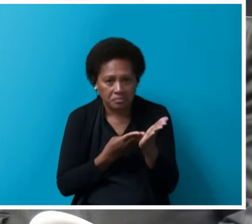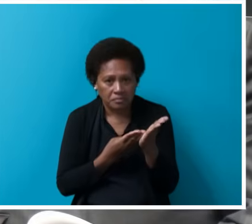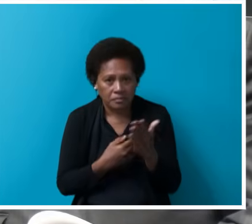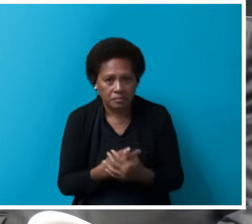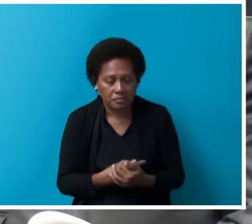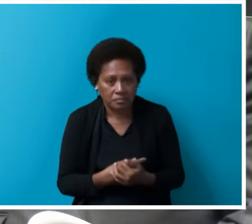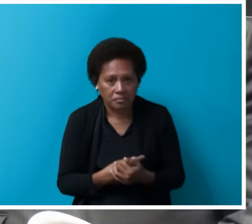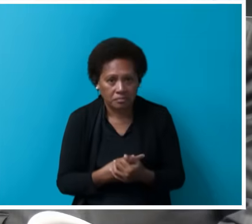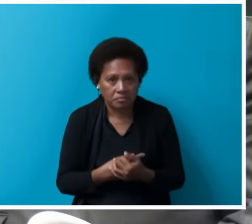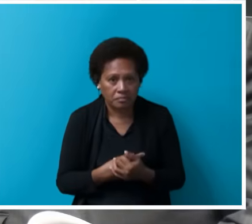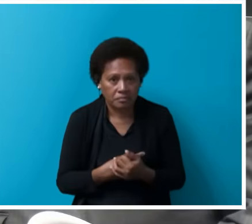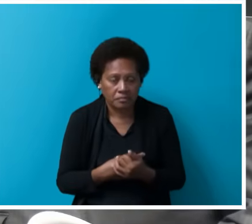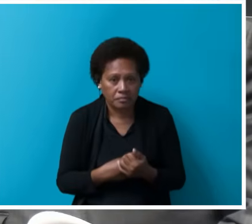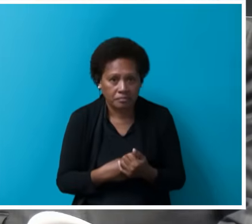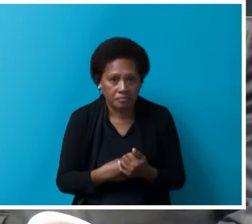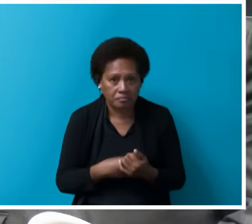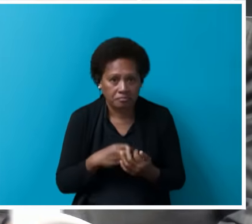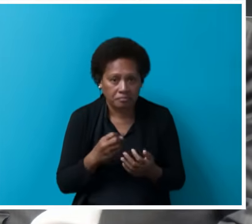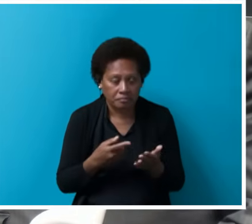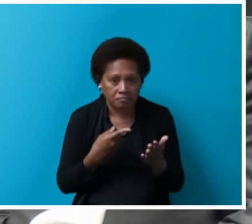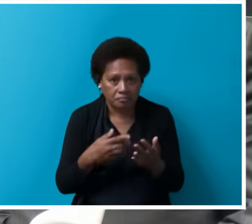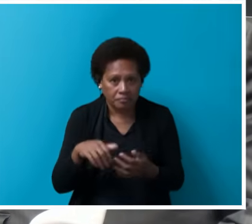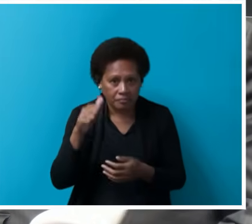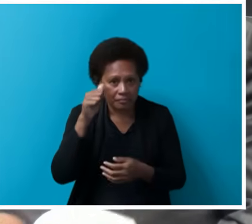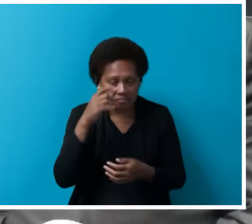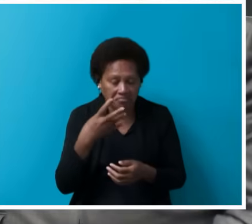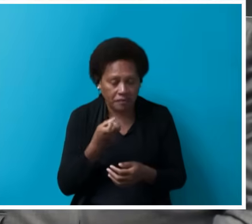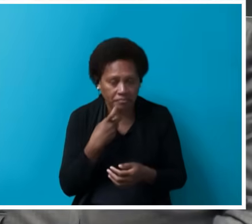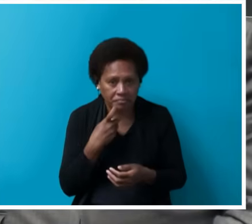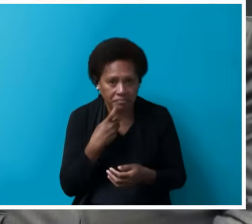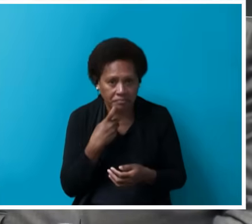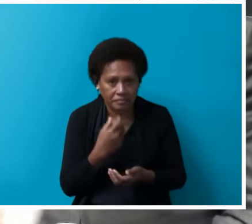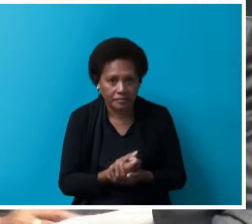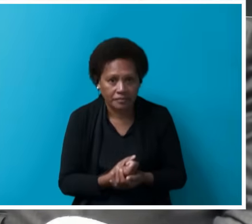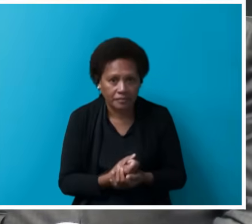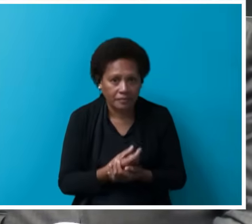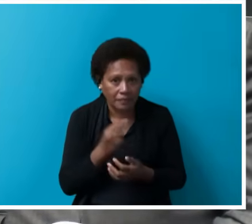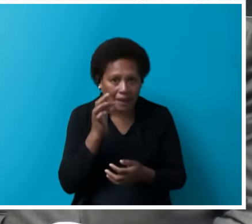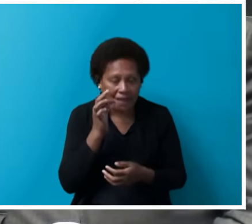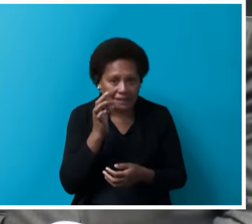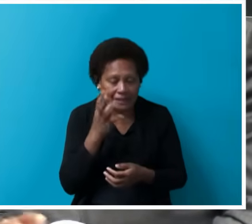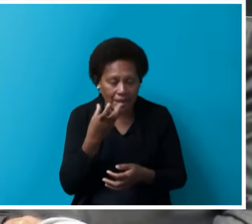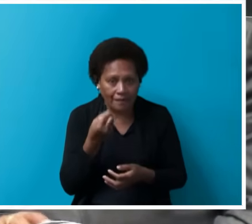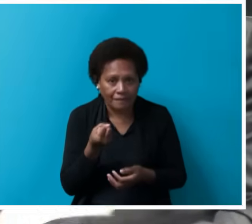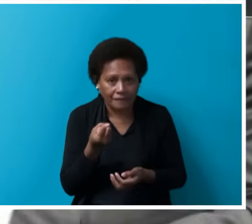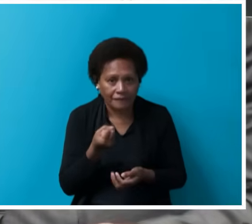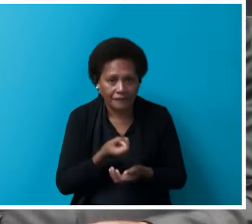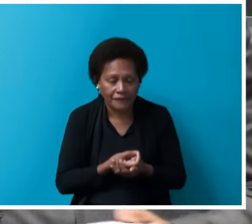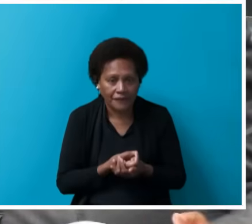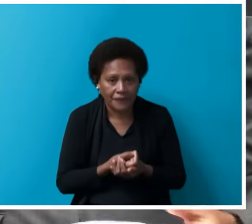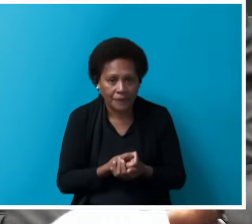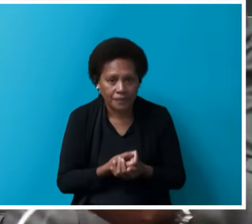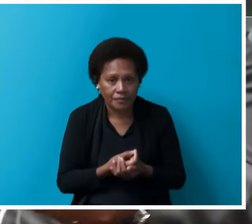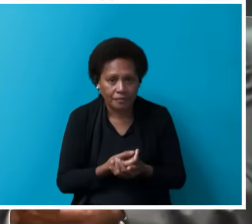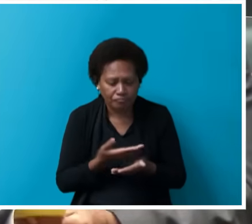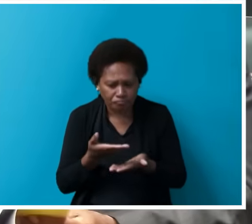And I know some of them have suddenly got a taste of lollipop and candy. This is how they describe the budget.